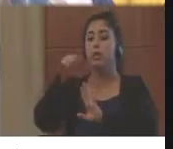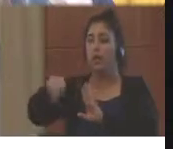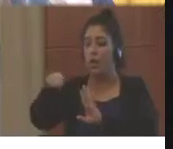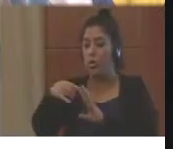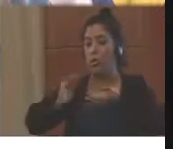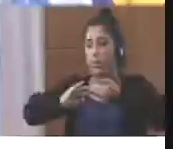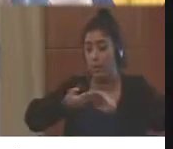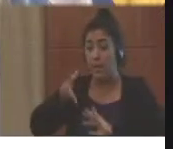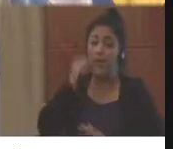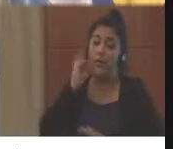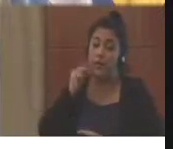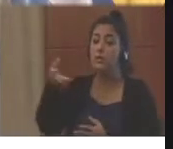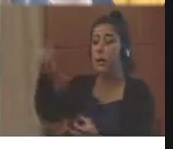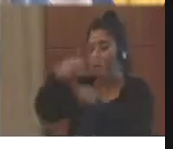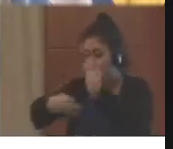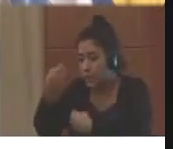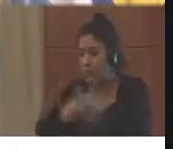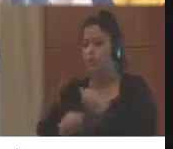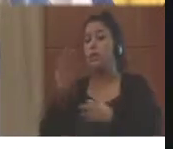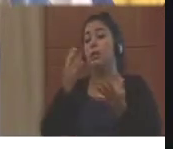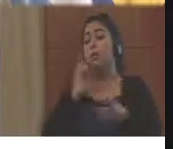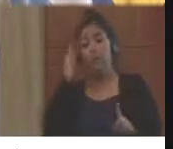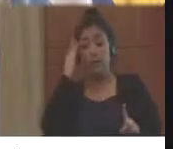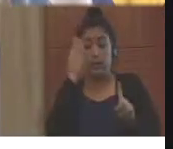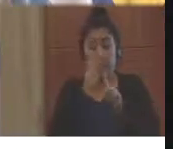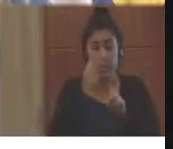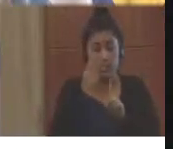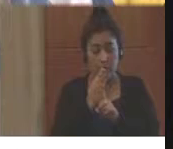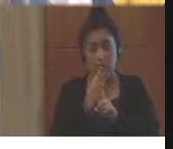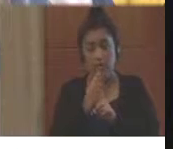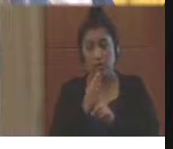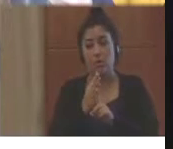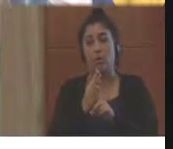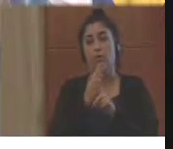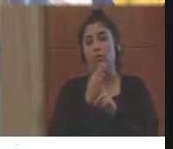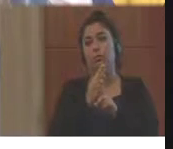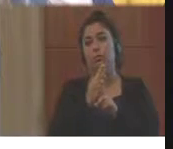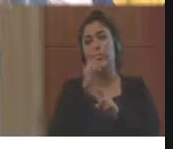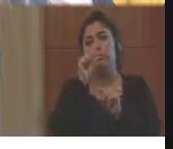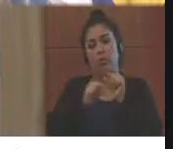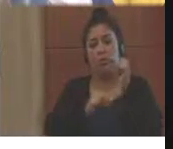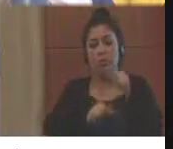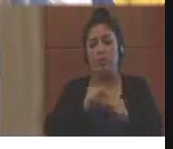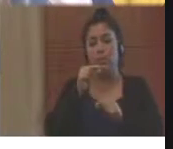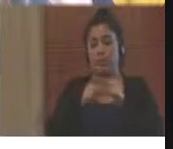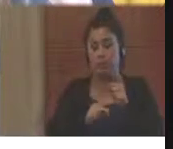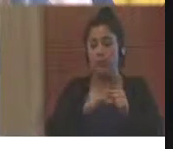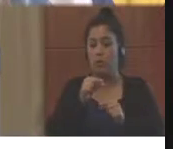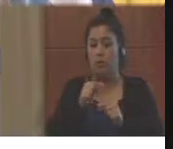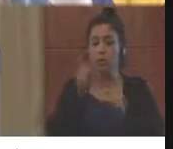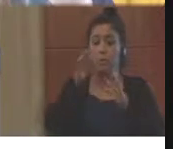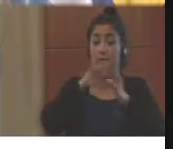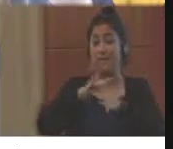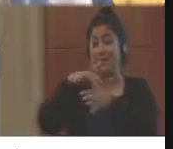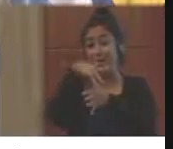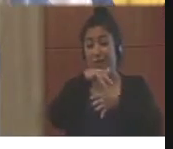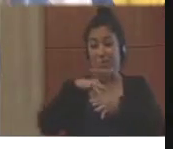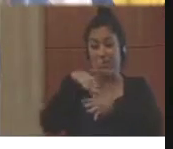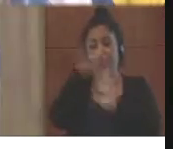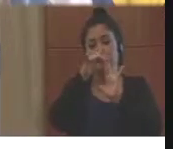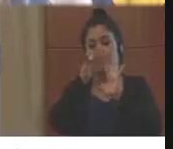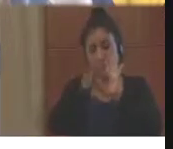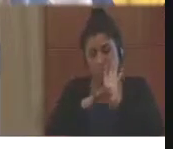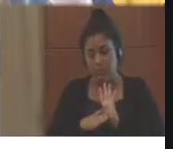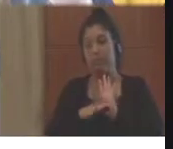risk reduction fora, and have 15 grassroots leaders here at the platform from